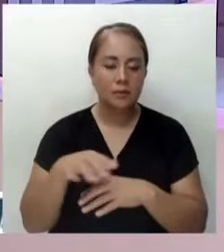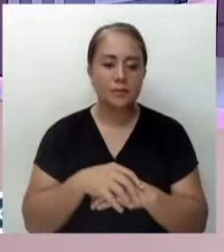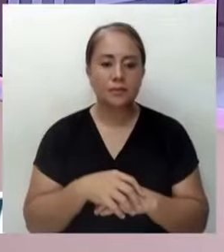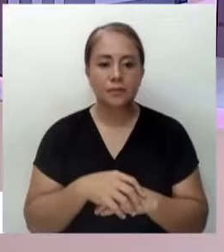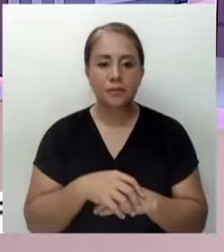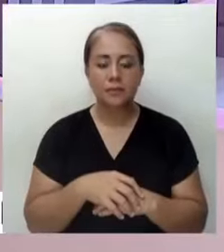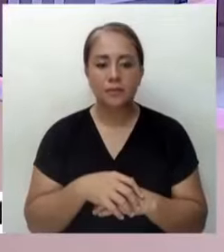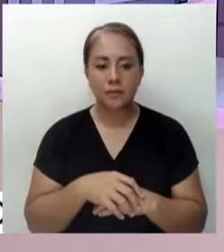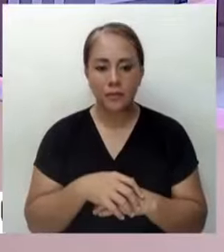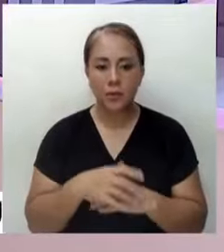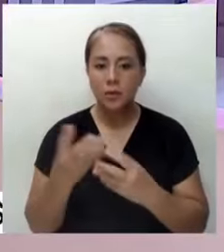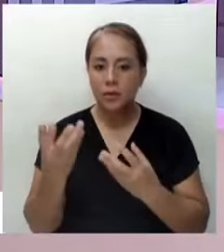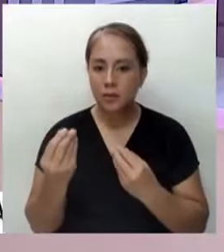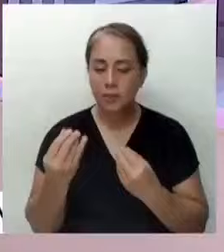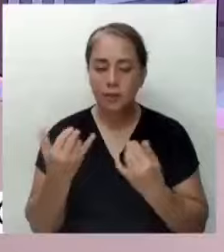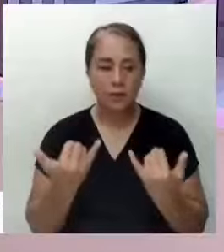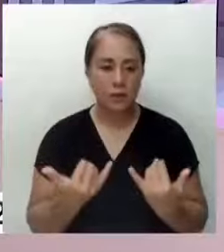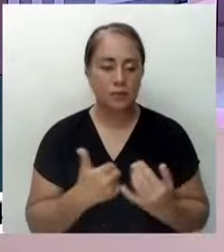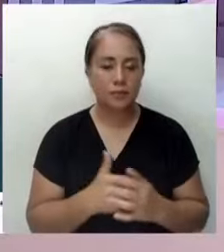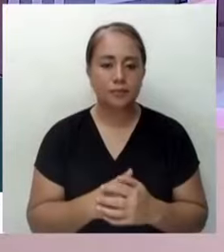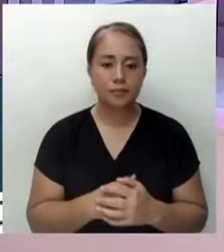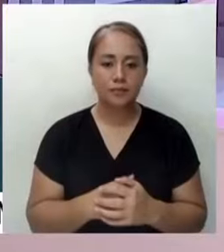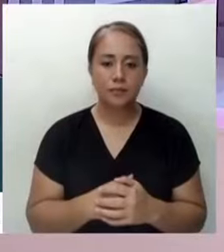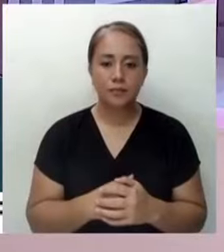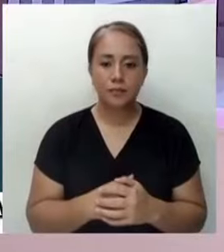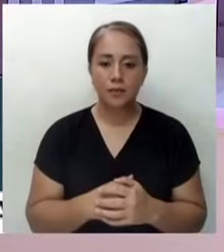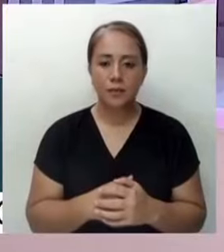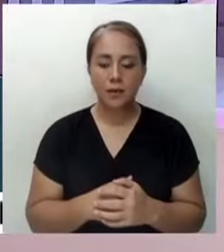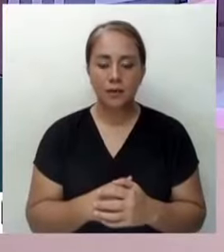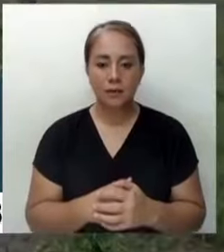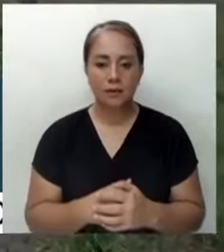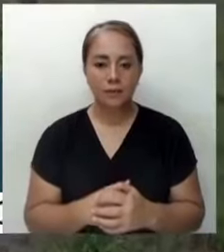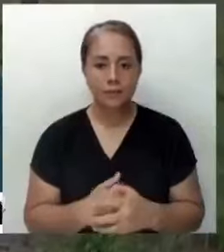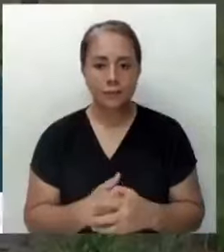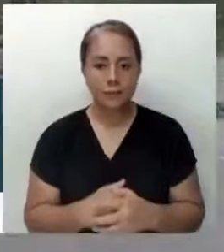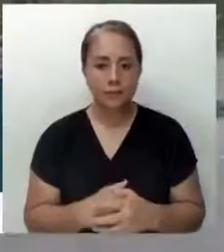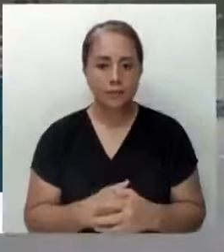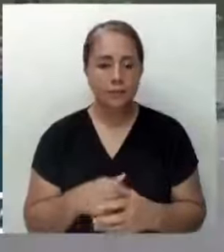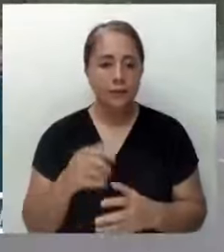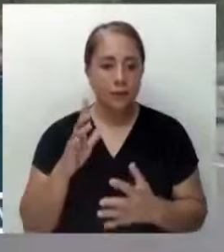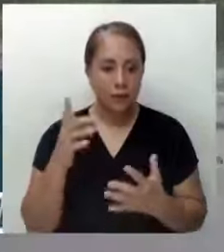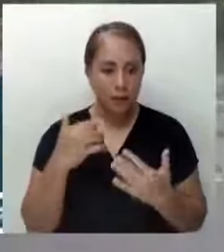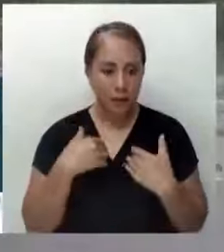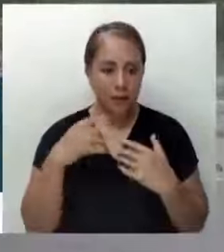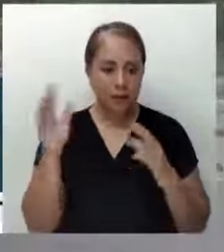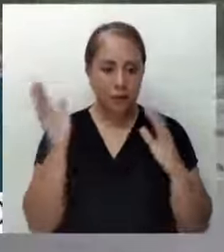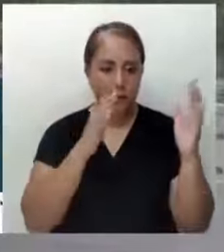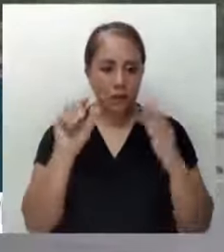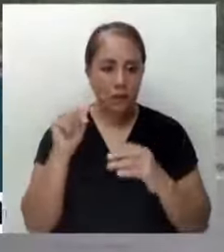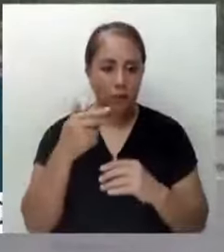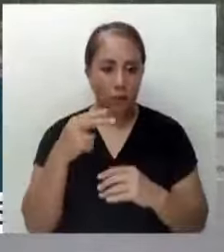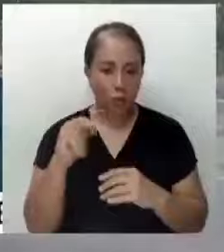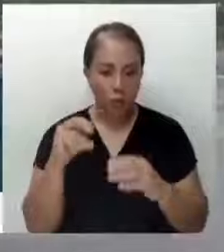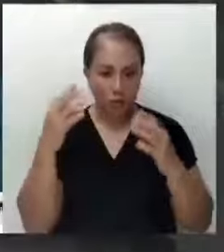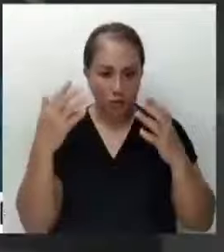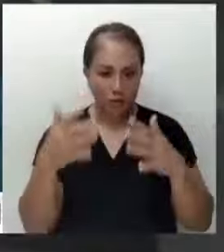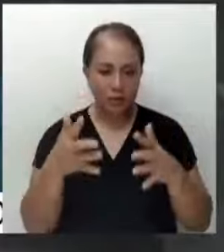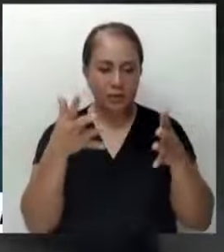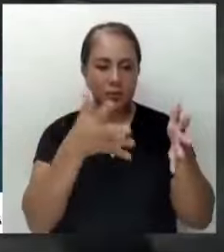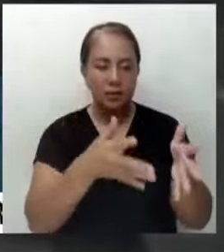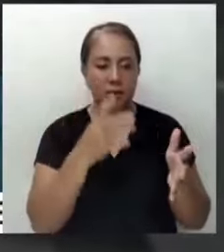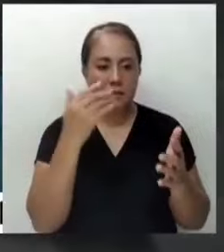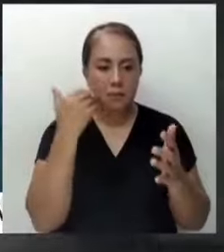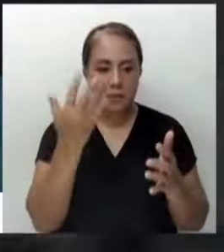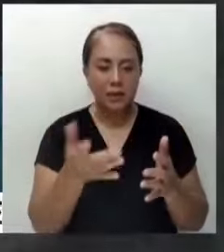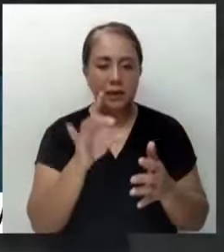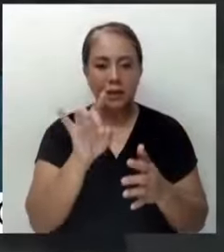the latest. Bianca, what more can you tell us? Hi, Carmina. Typhoon Aghon has left 1 person dead and 8